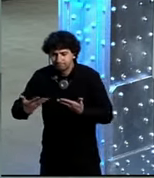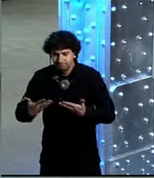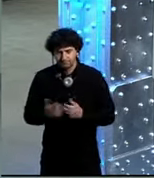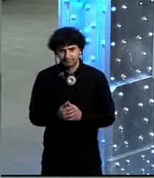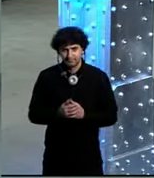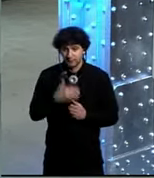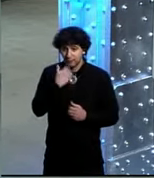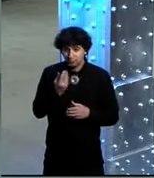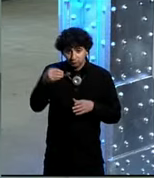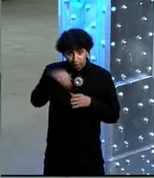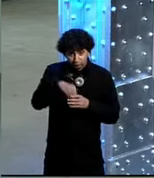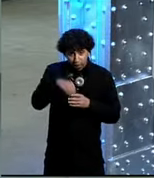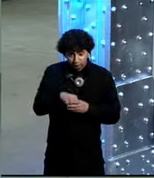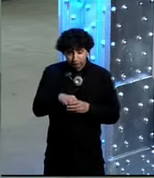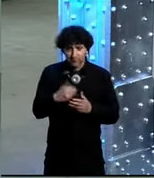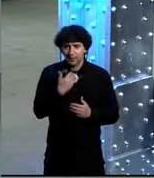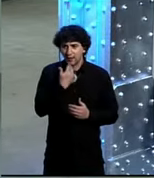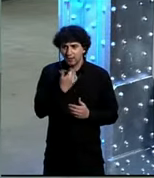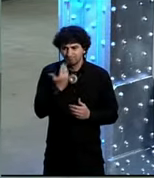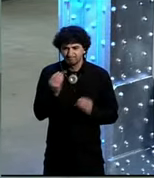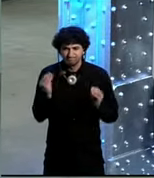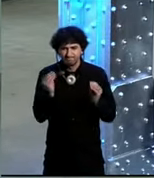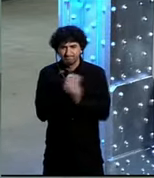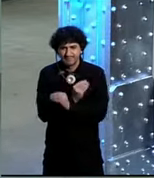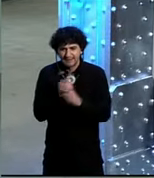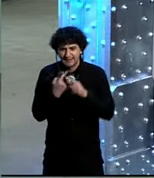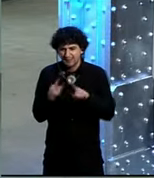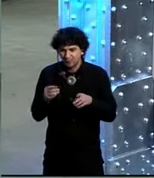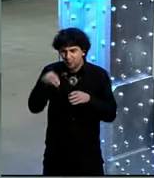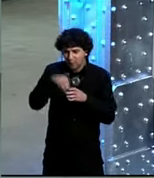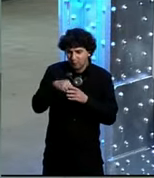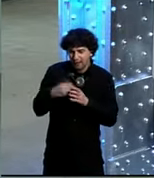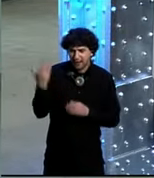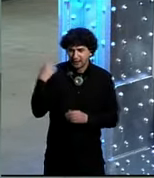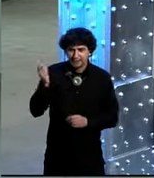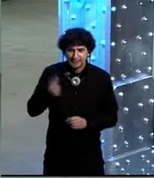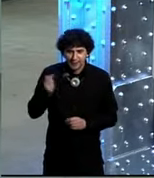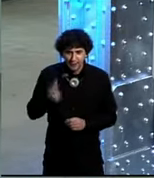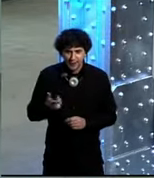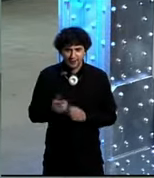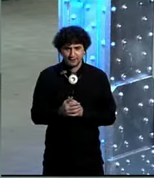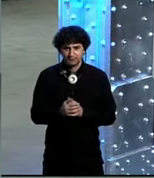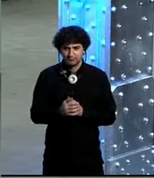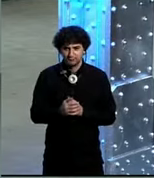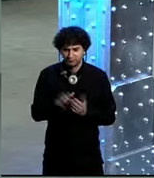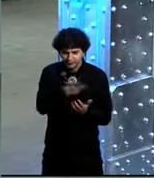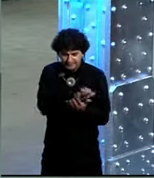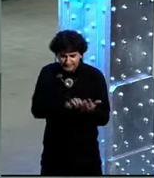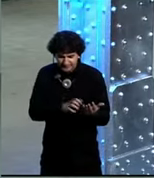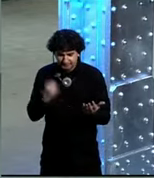in composition or traditional skill or script writing, but also in engagement